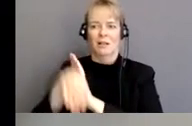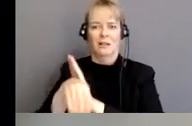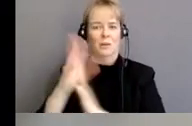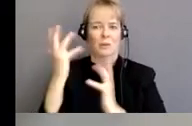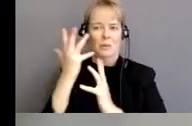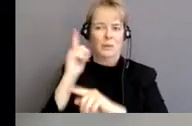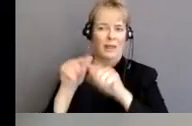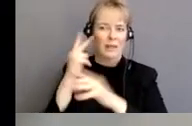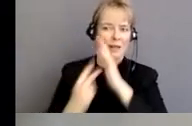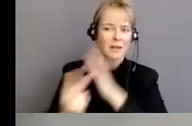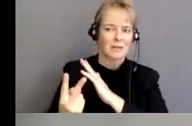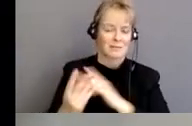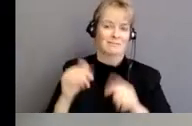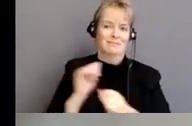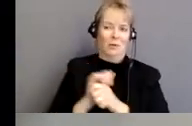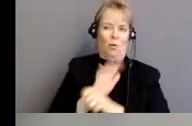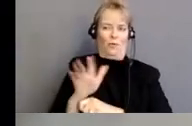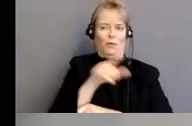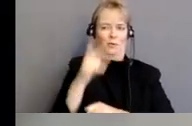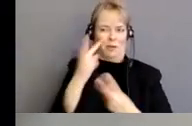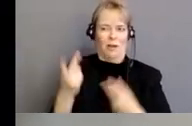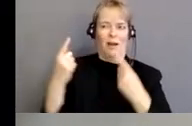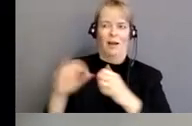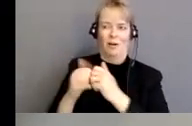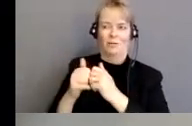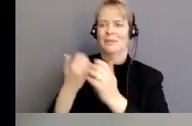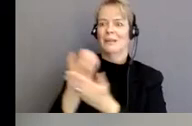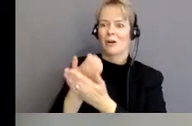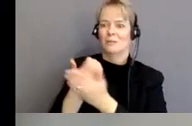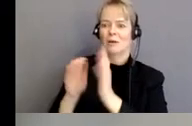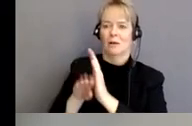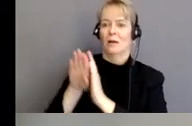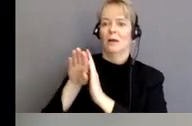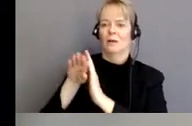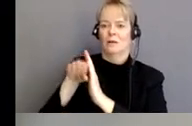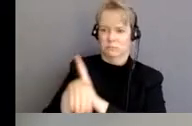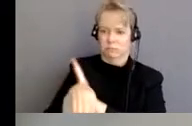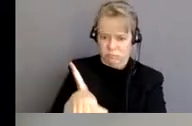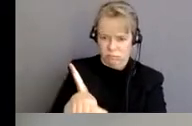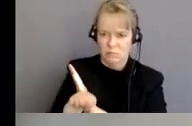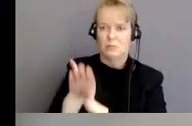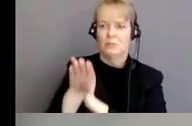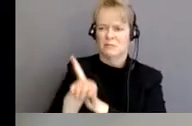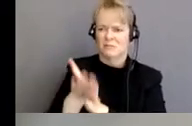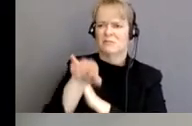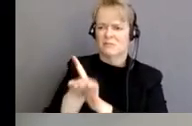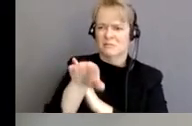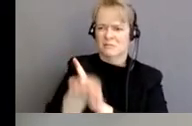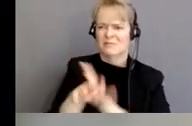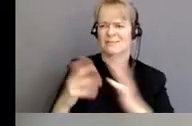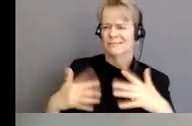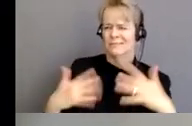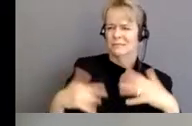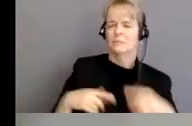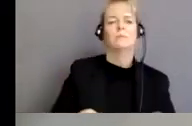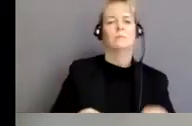the stock market take a drop, and it's been going up and down a little bit. So if you have investments, you know,